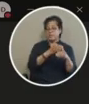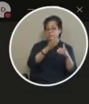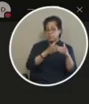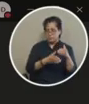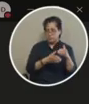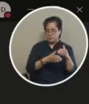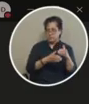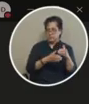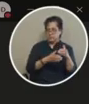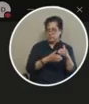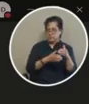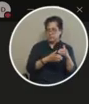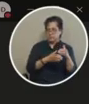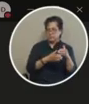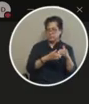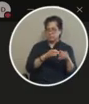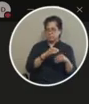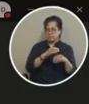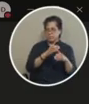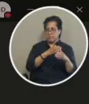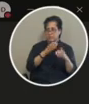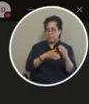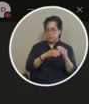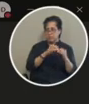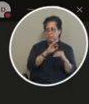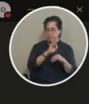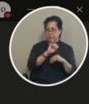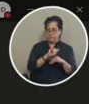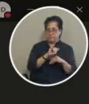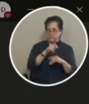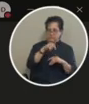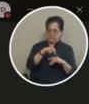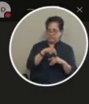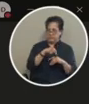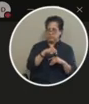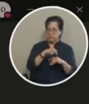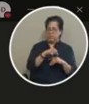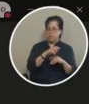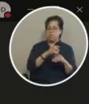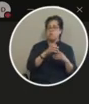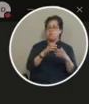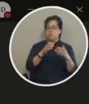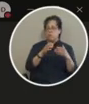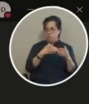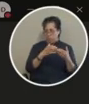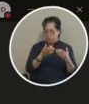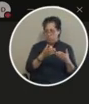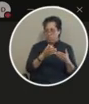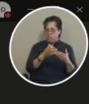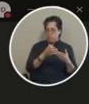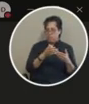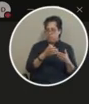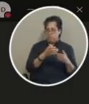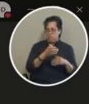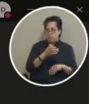budget resolution will terminate at the end of this fiscal year. However, the